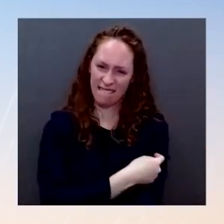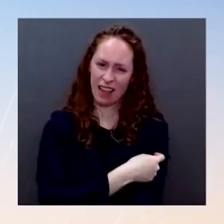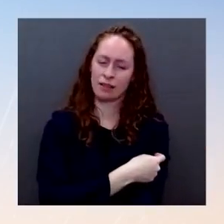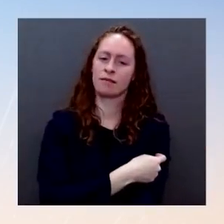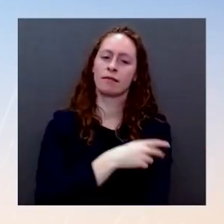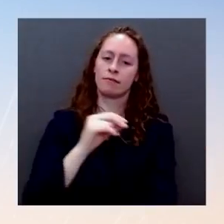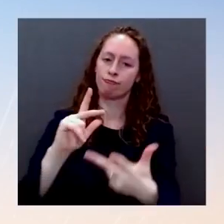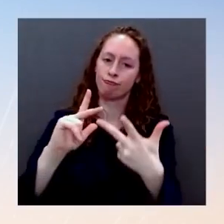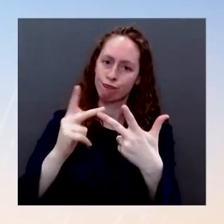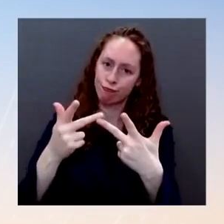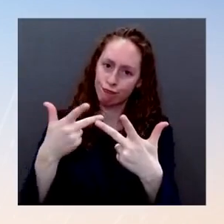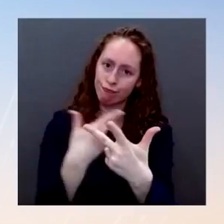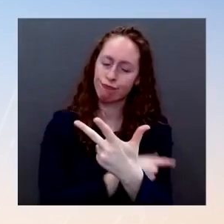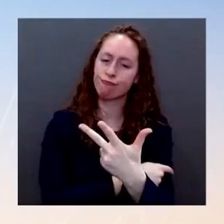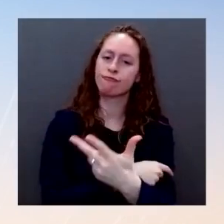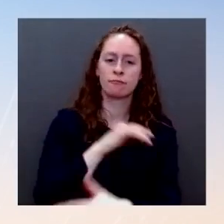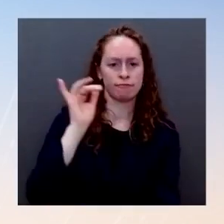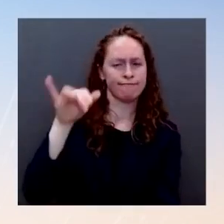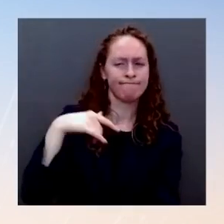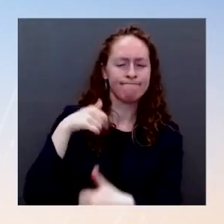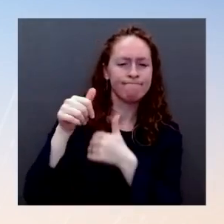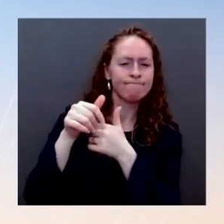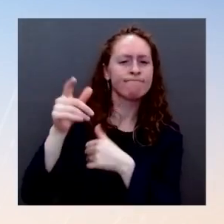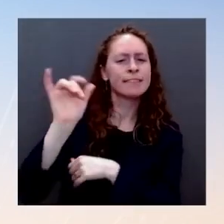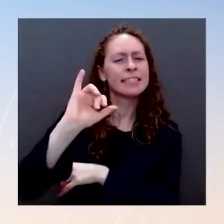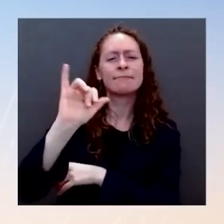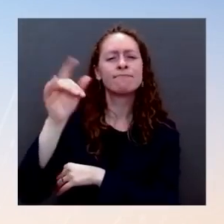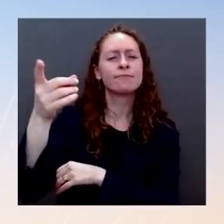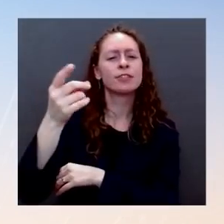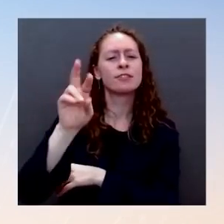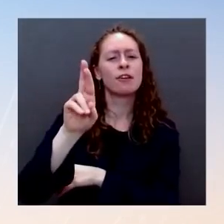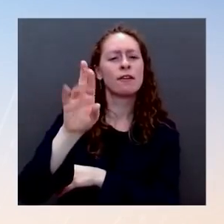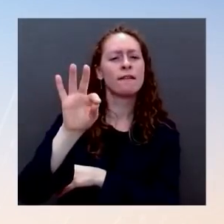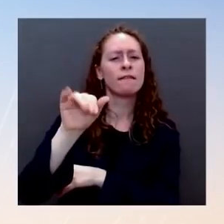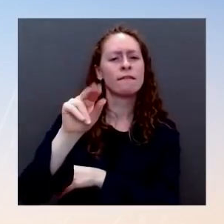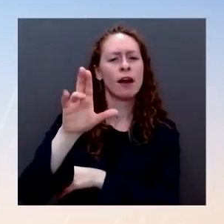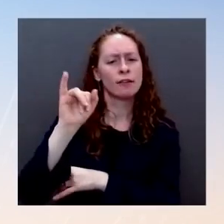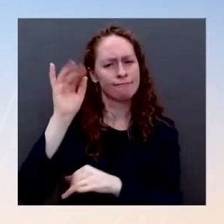hospitalizations or capacity given hospitalizations. Go ahead in the back.